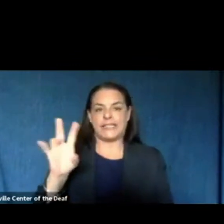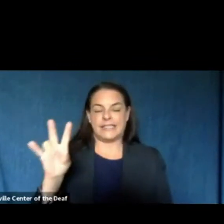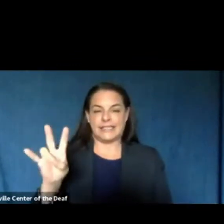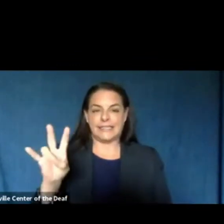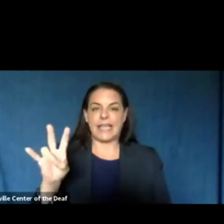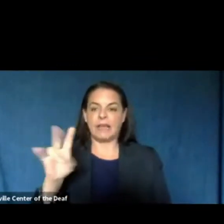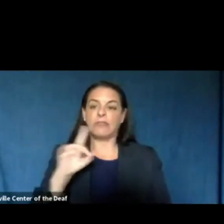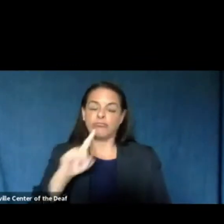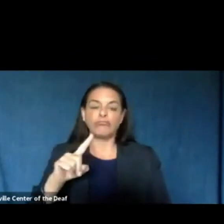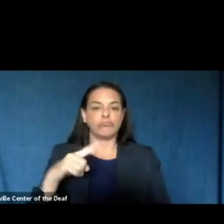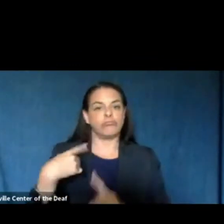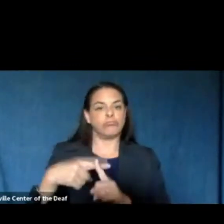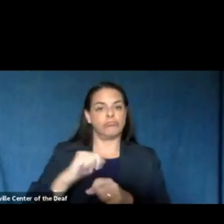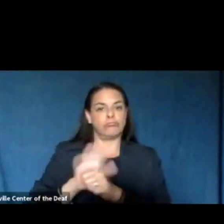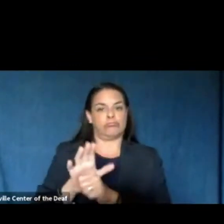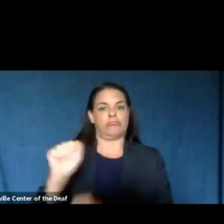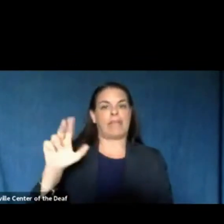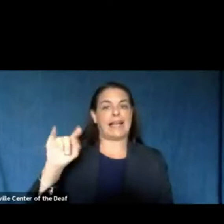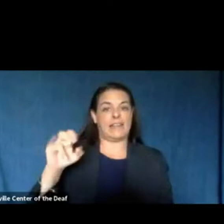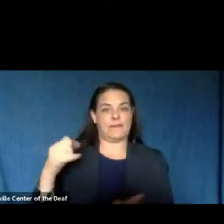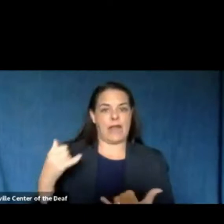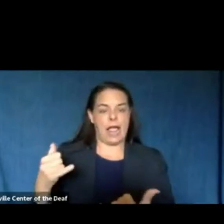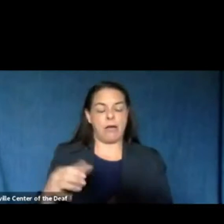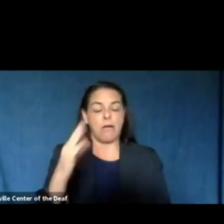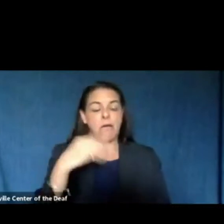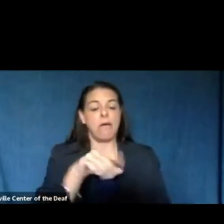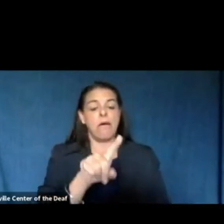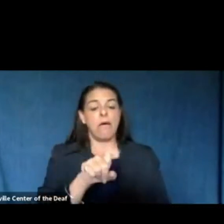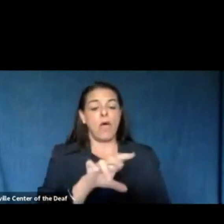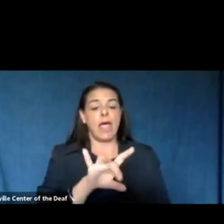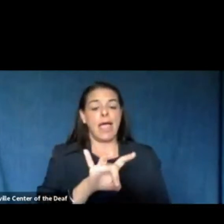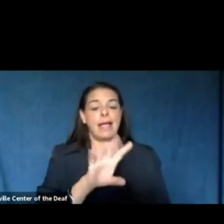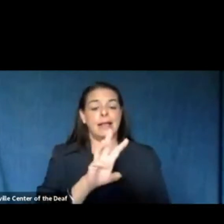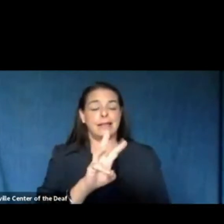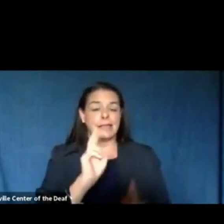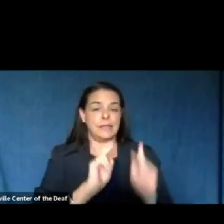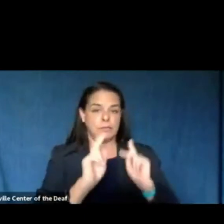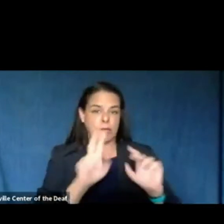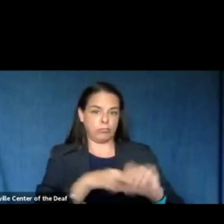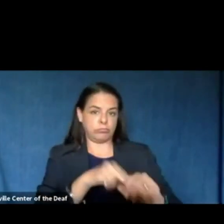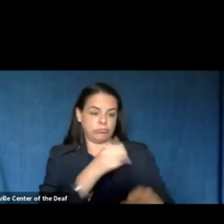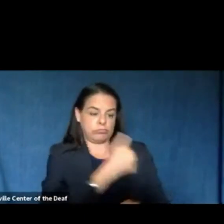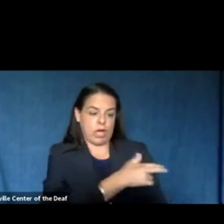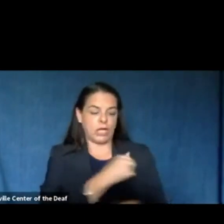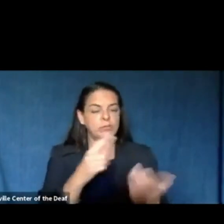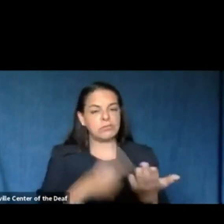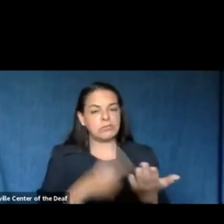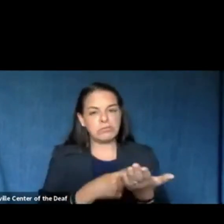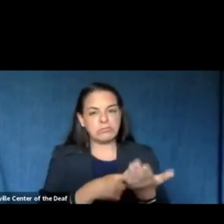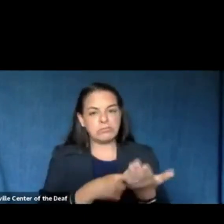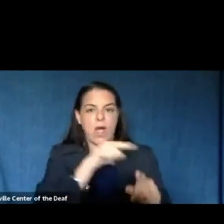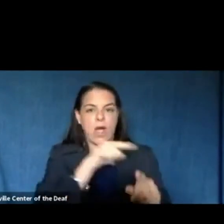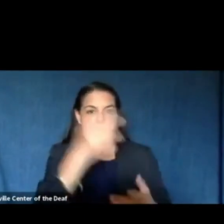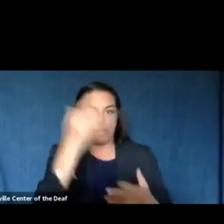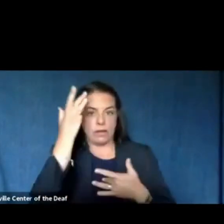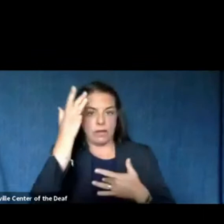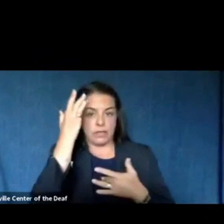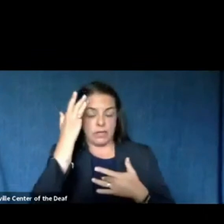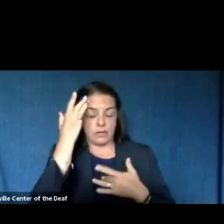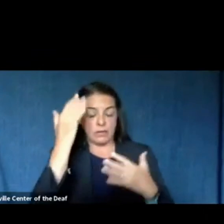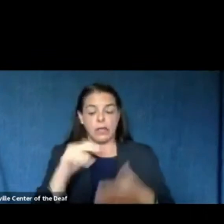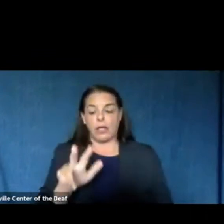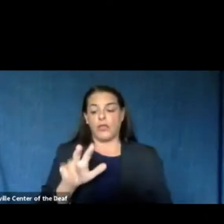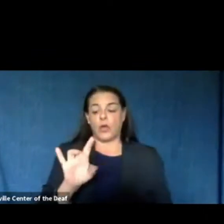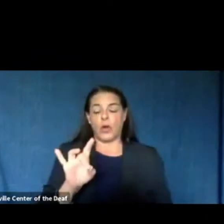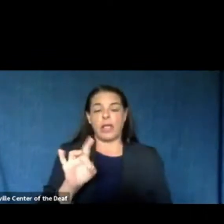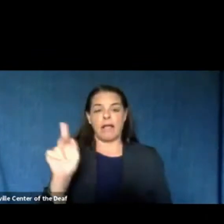1,967 active cases. 186 individuals have been hospitalized at some point in their illness, and 38 Knox